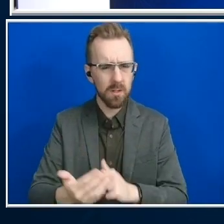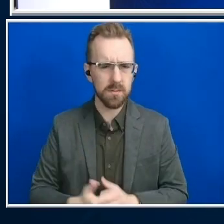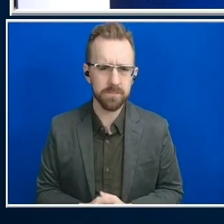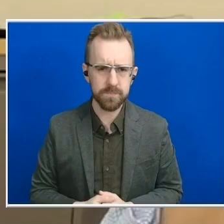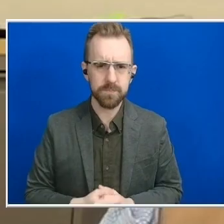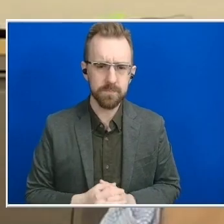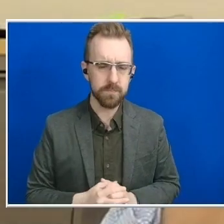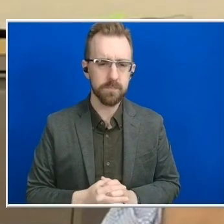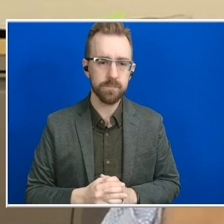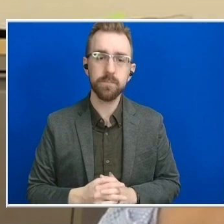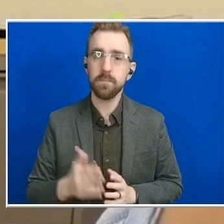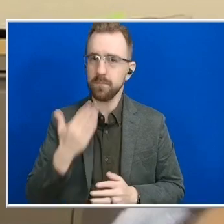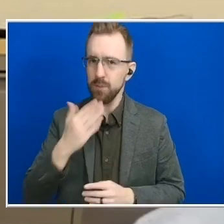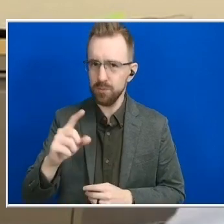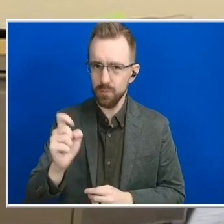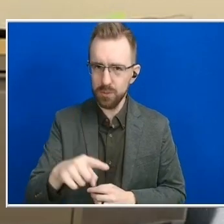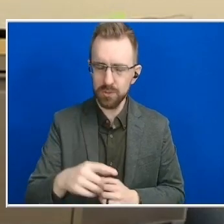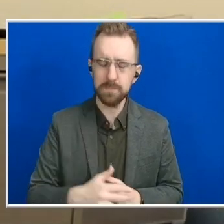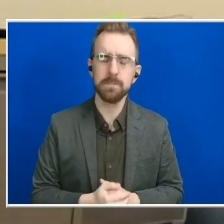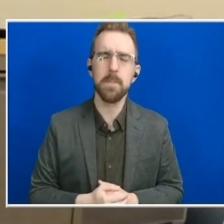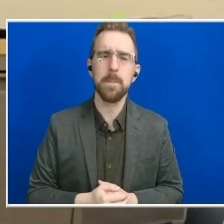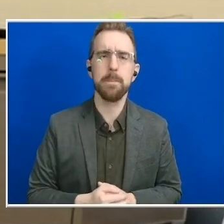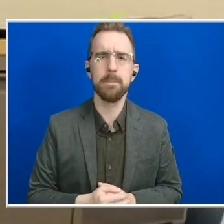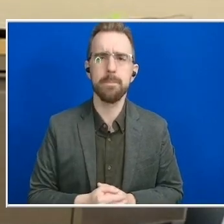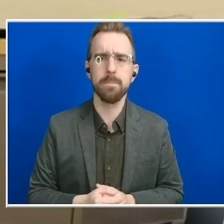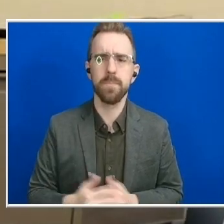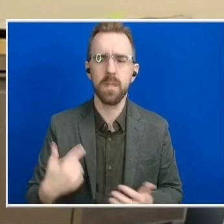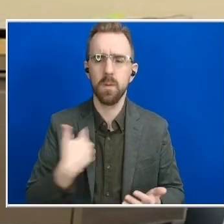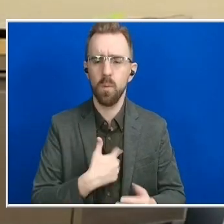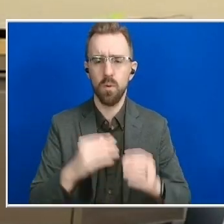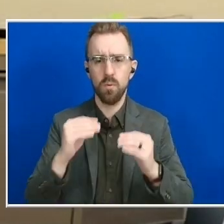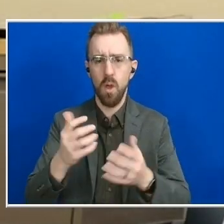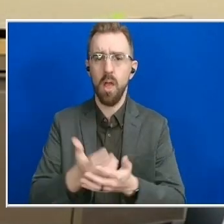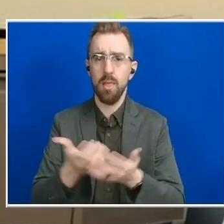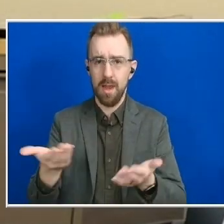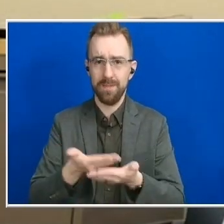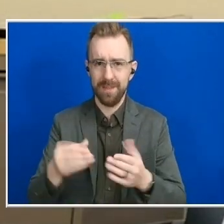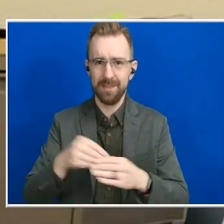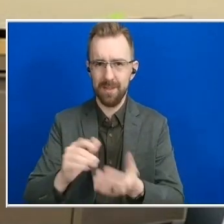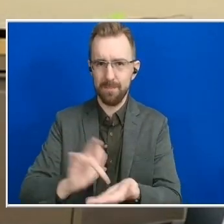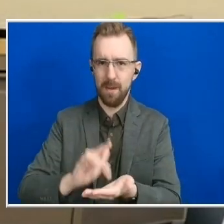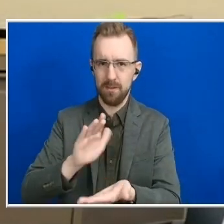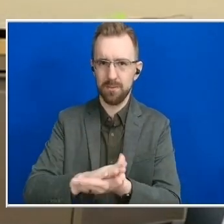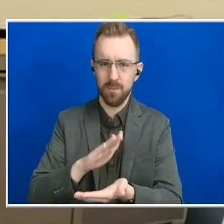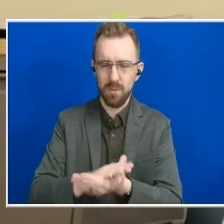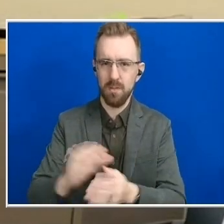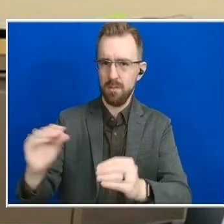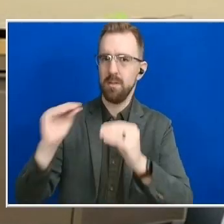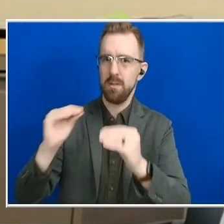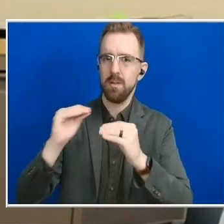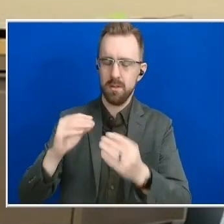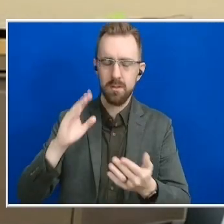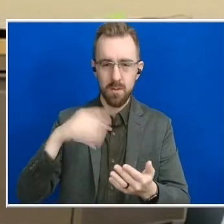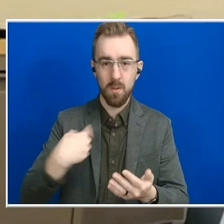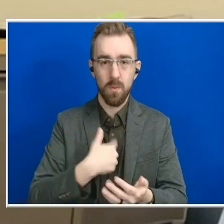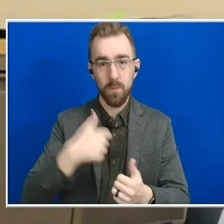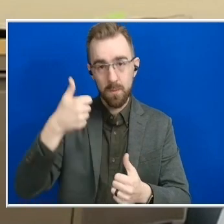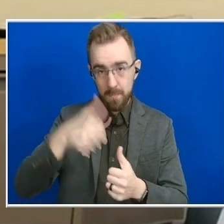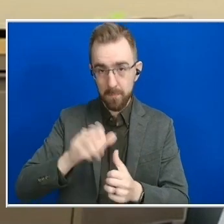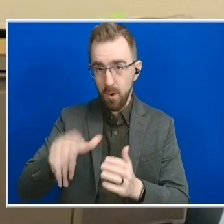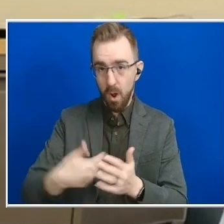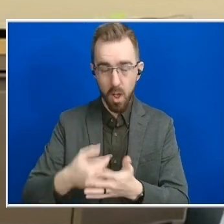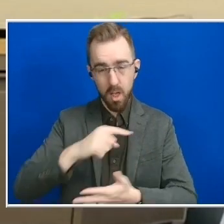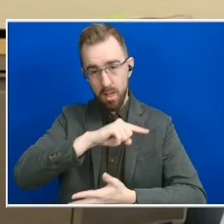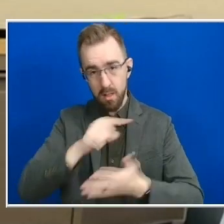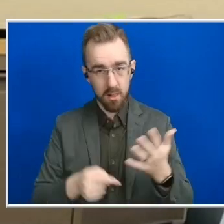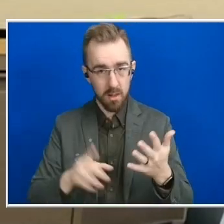That is a good question. We're taught a lot of things in medical school. Whether we remember all of it, to diagnose a